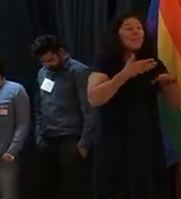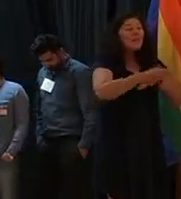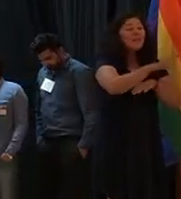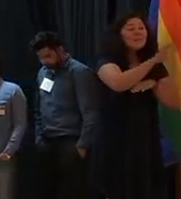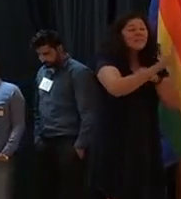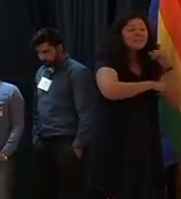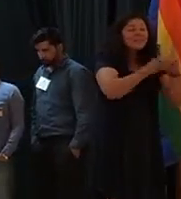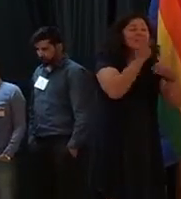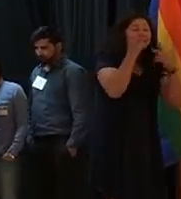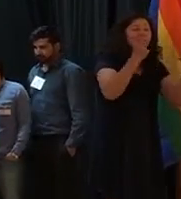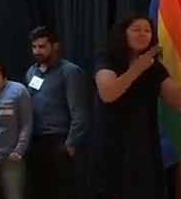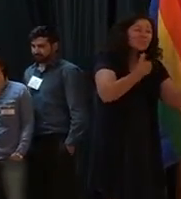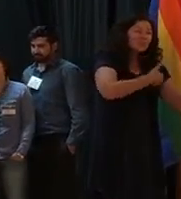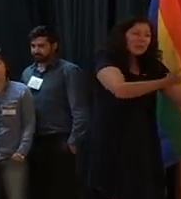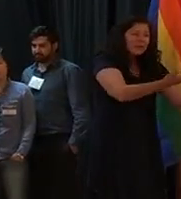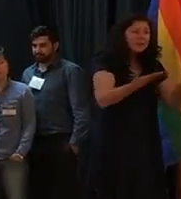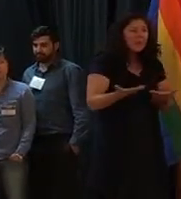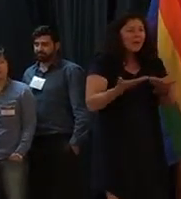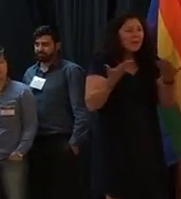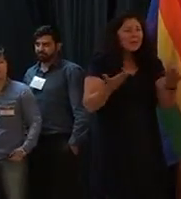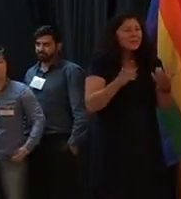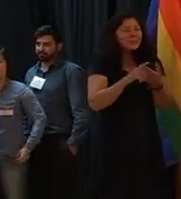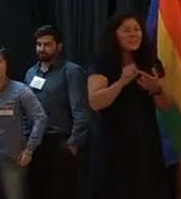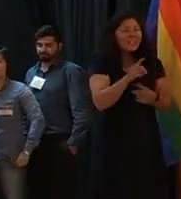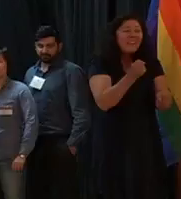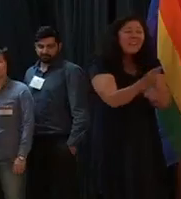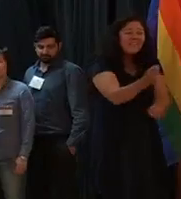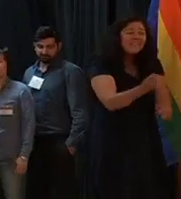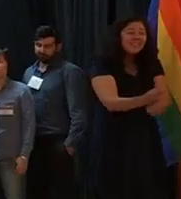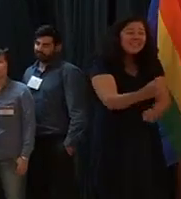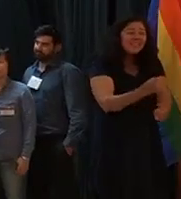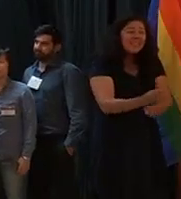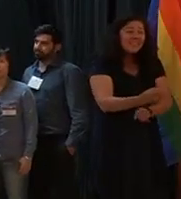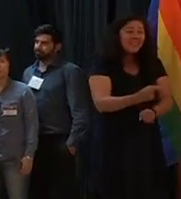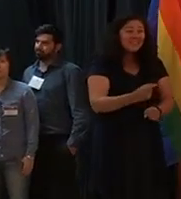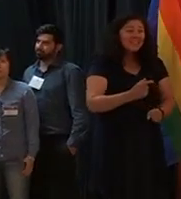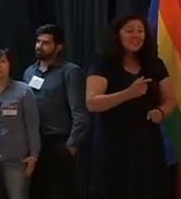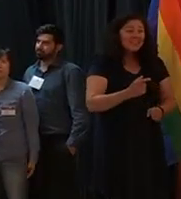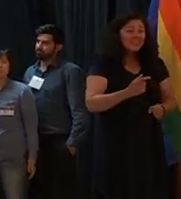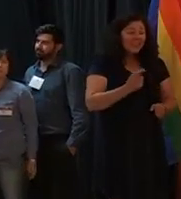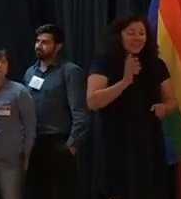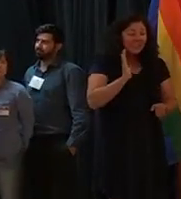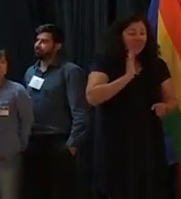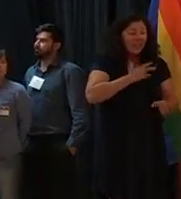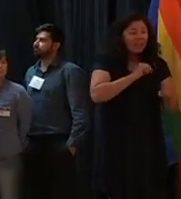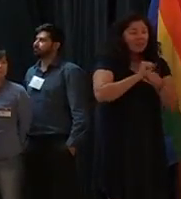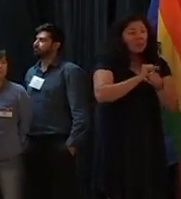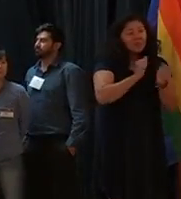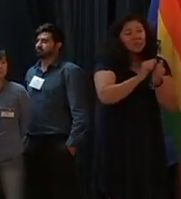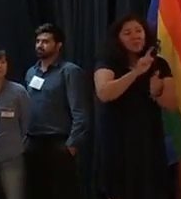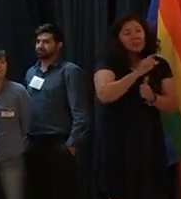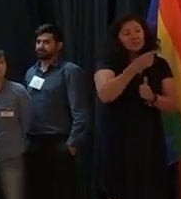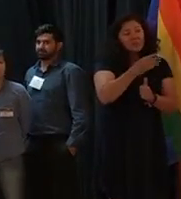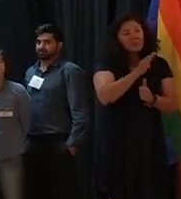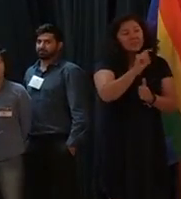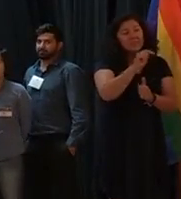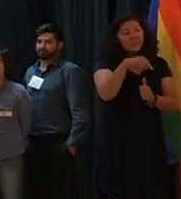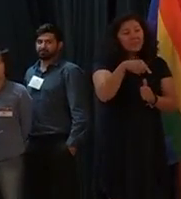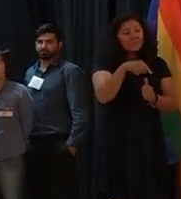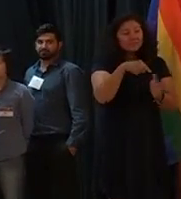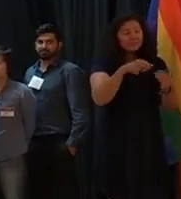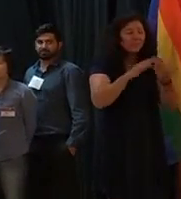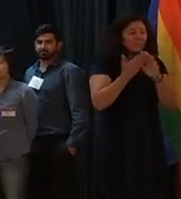visitors through the Department of State to San Diego each year, it is our work in the LGBT community that has been the source of some of our